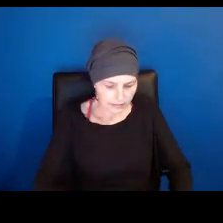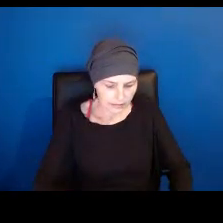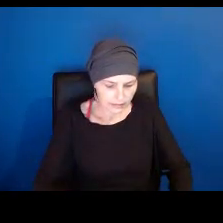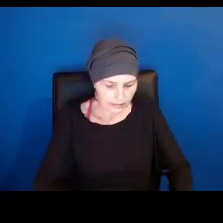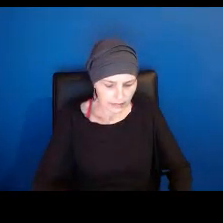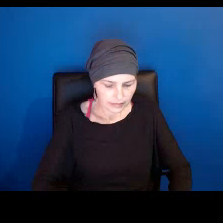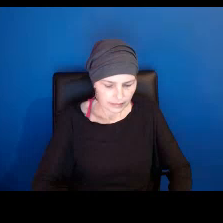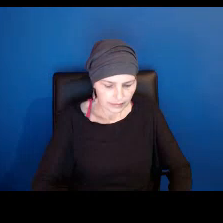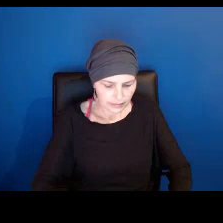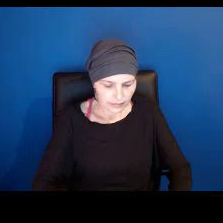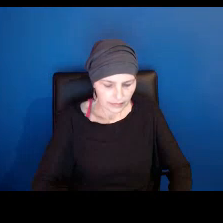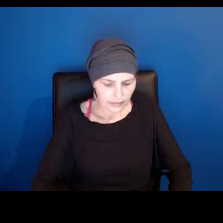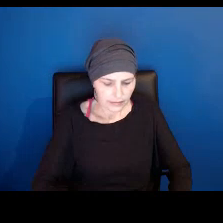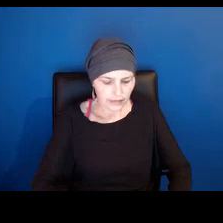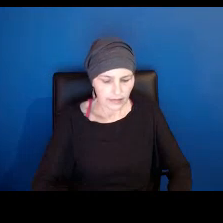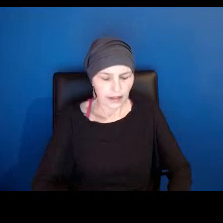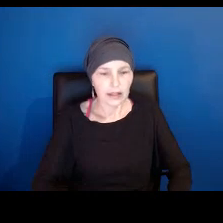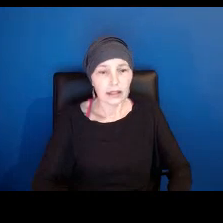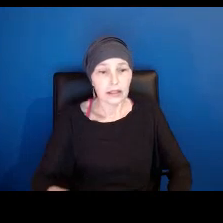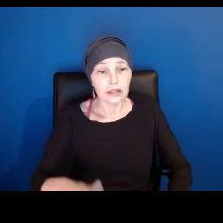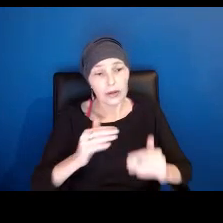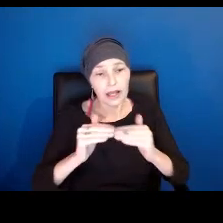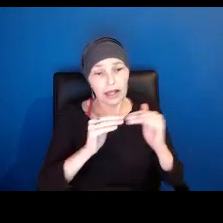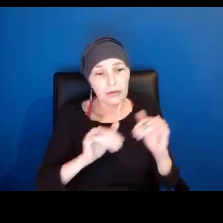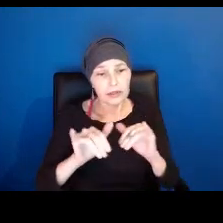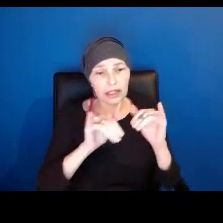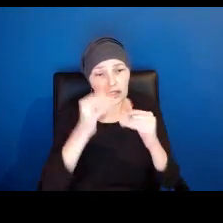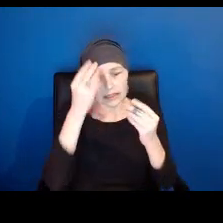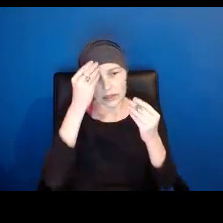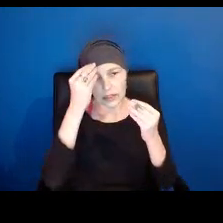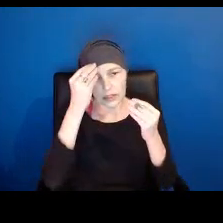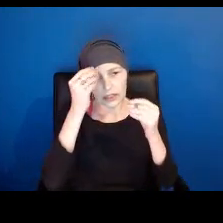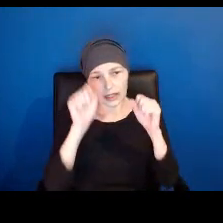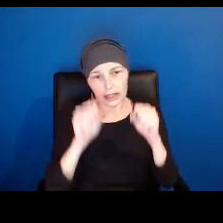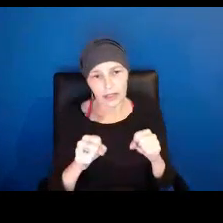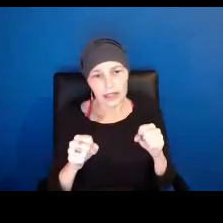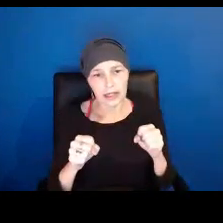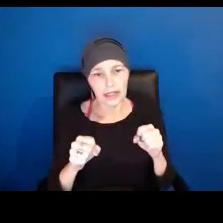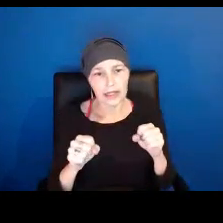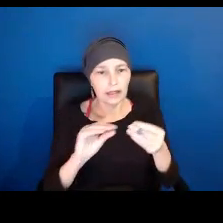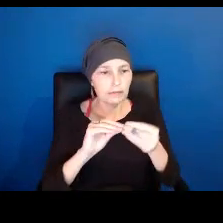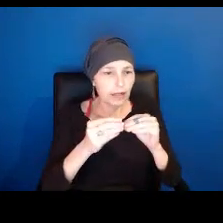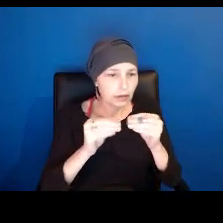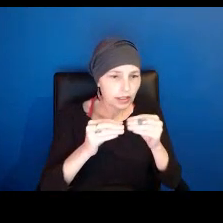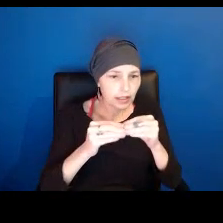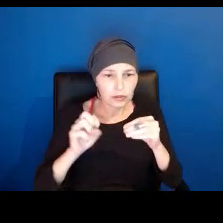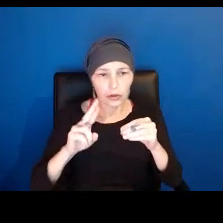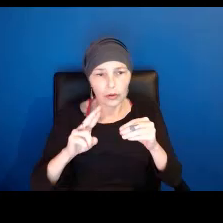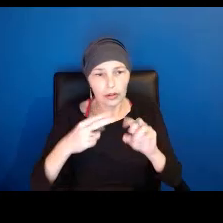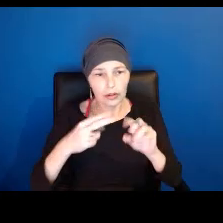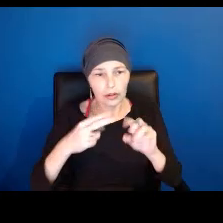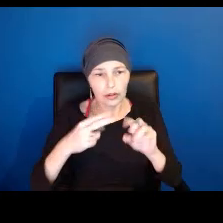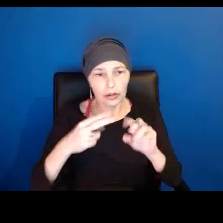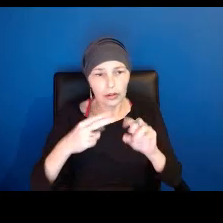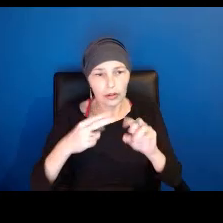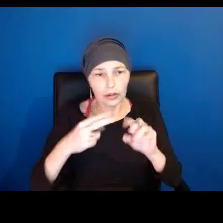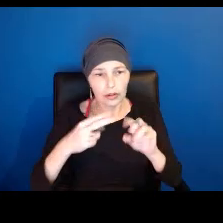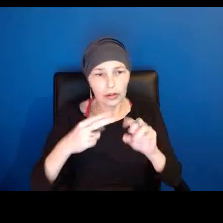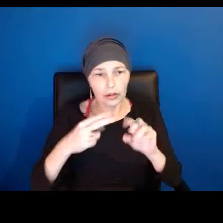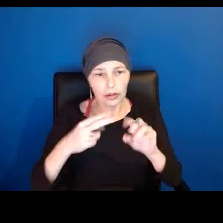Now, equity considerations in this context can be metrics or attributes that you think should be